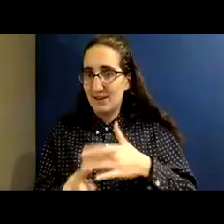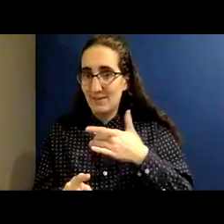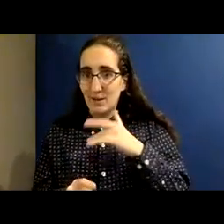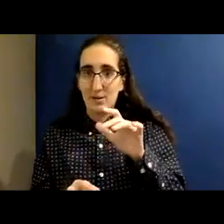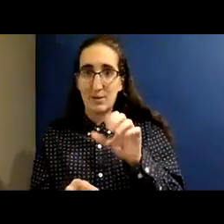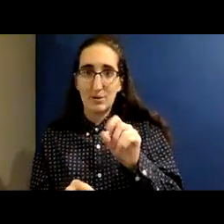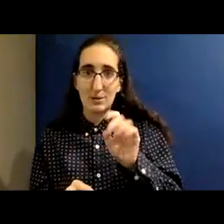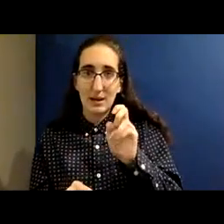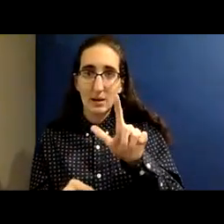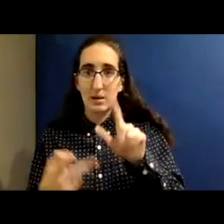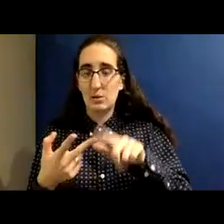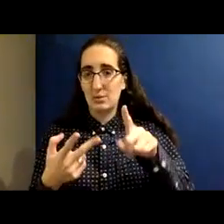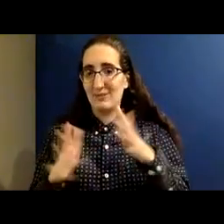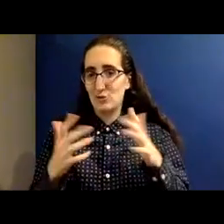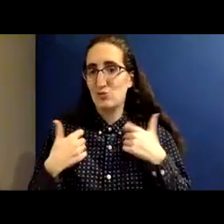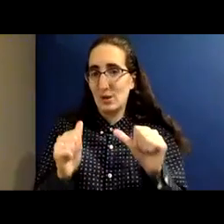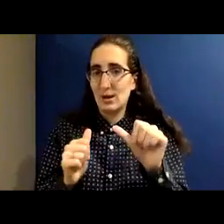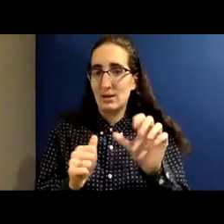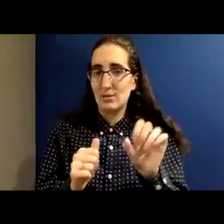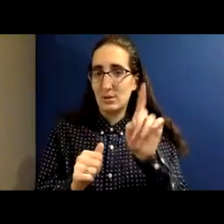suicide. Next slide, please.